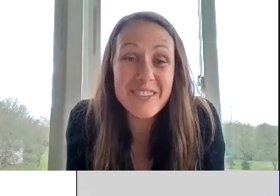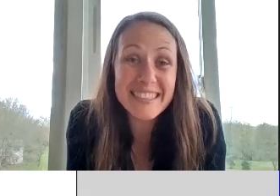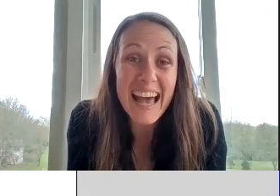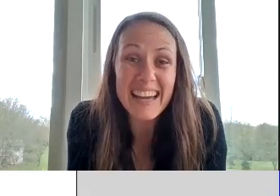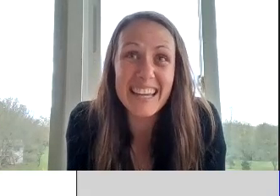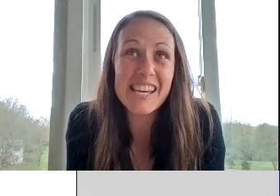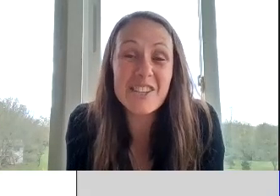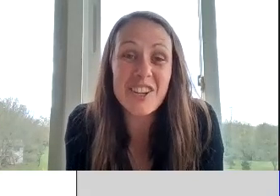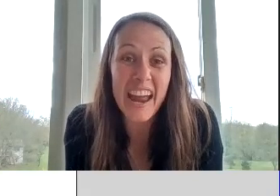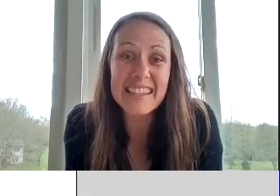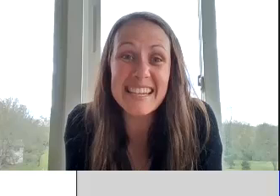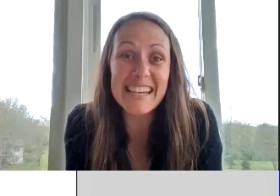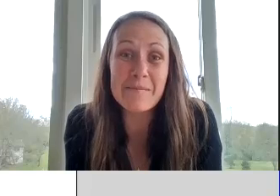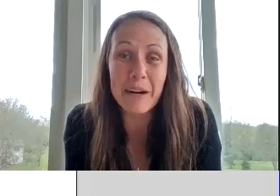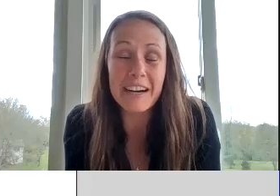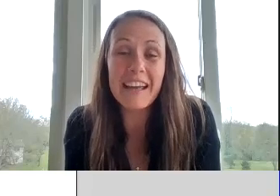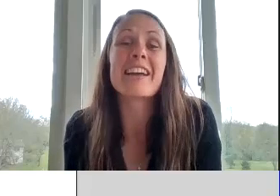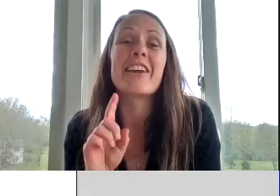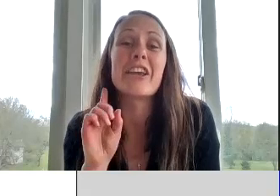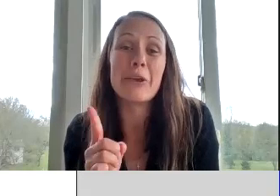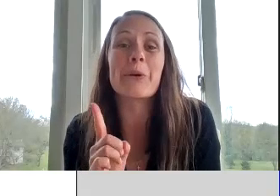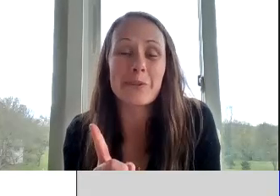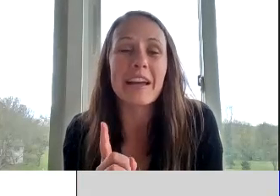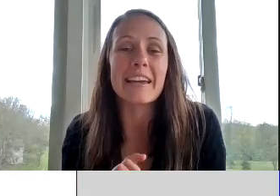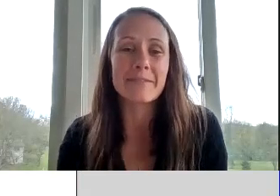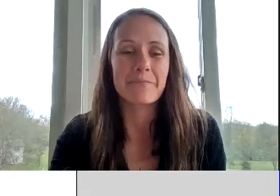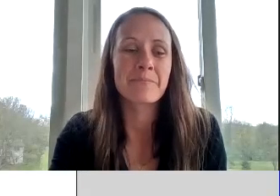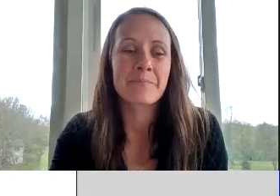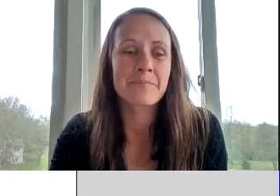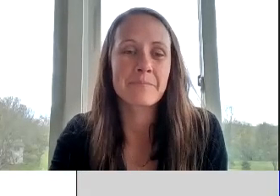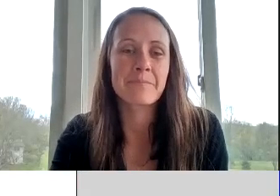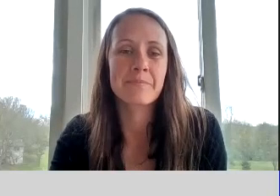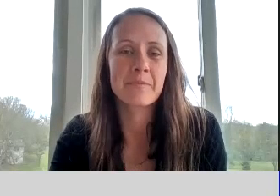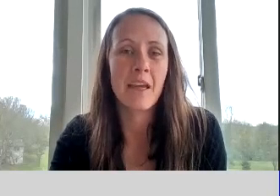If you said he's trying to eat a bug, you're right.